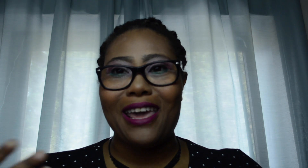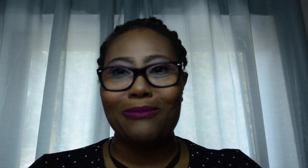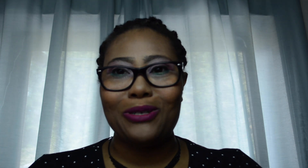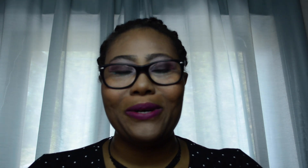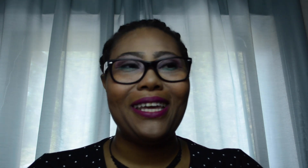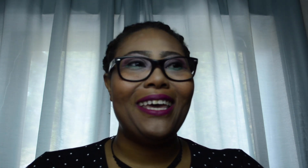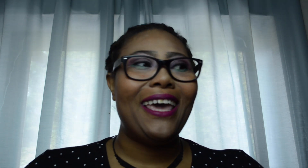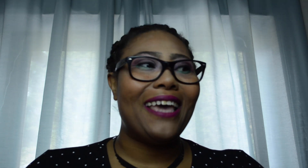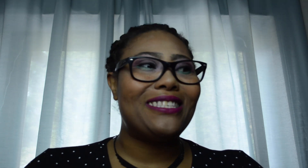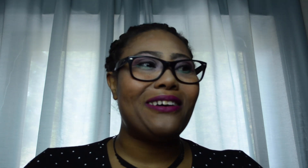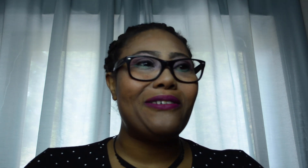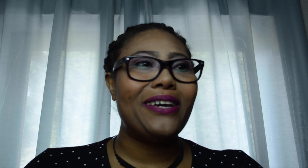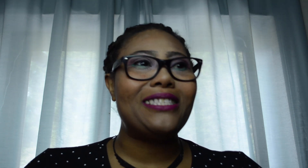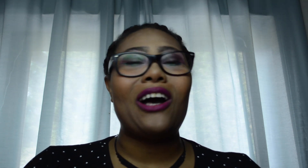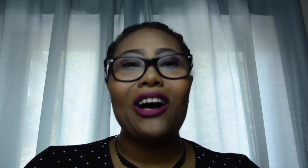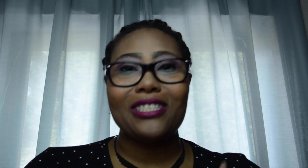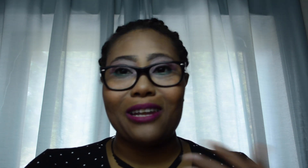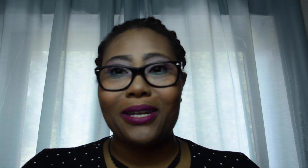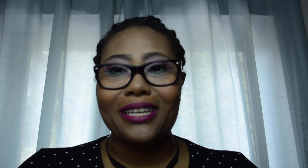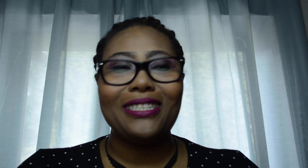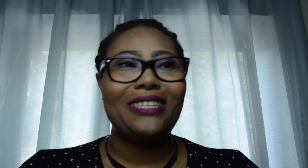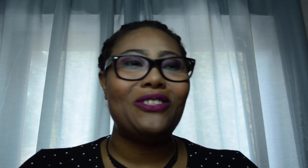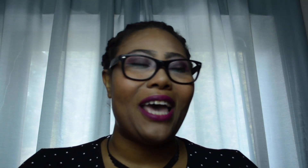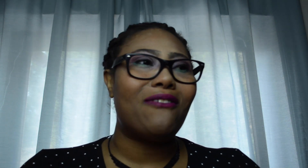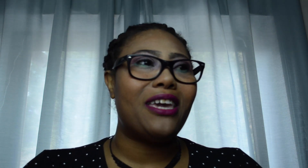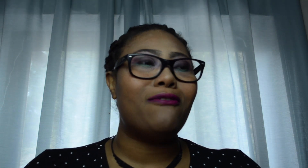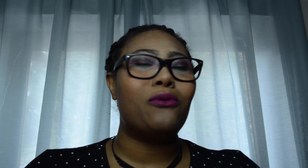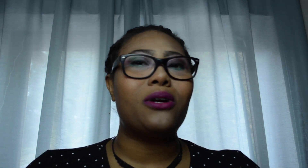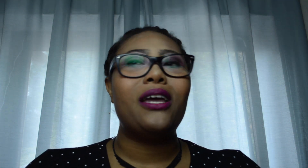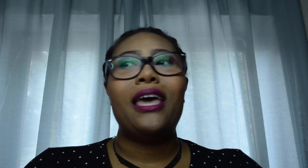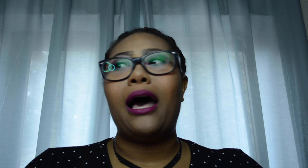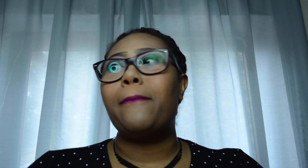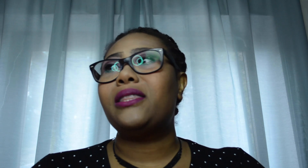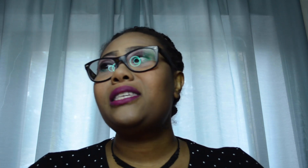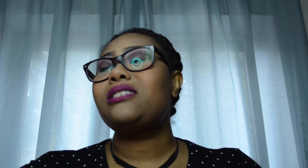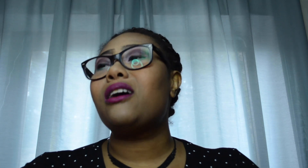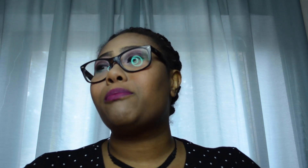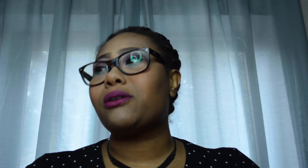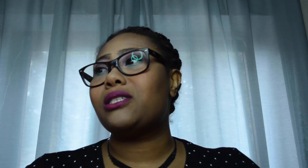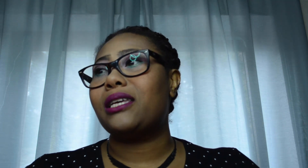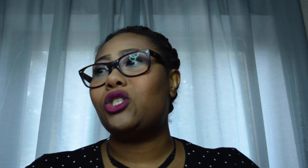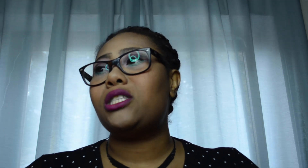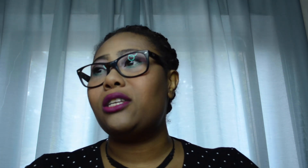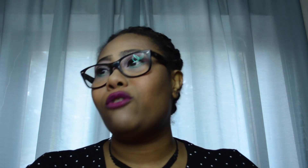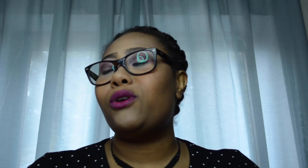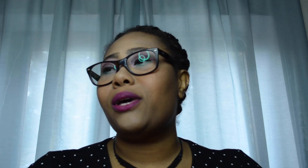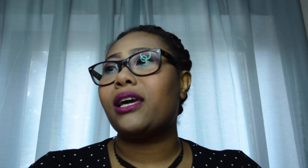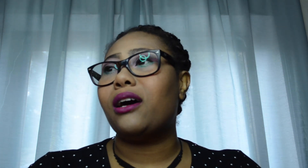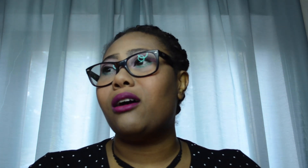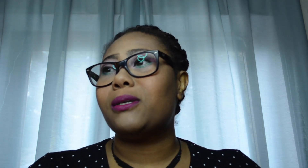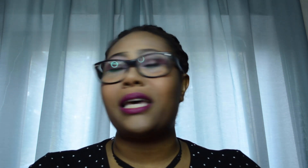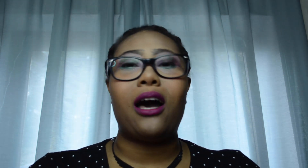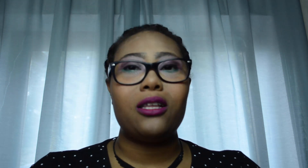to put a name to it. And so it's a cause that I'm going to continue to advocate for. But this young person, she's